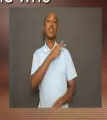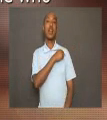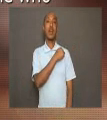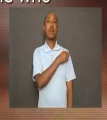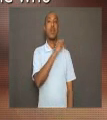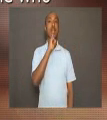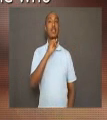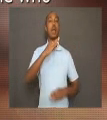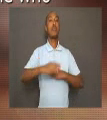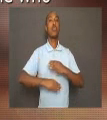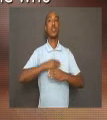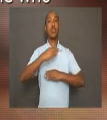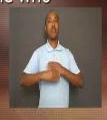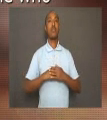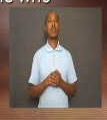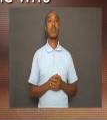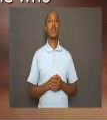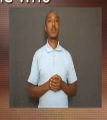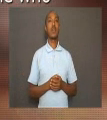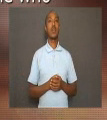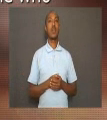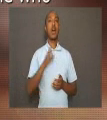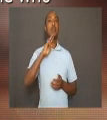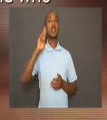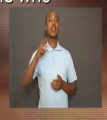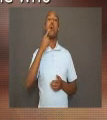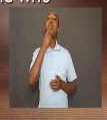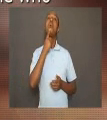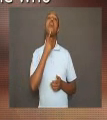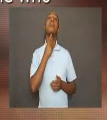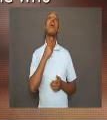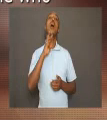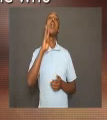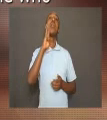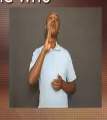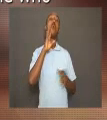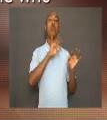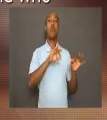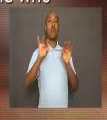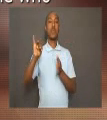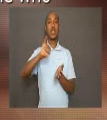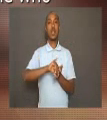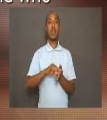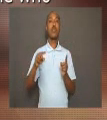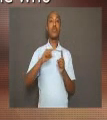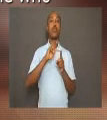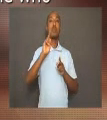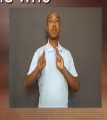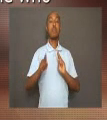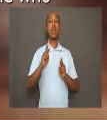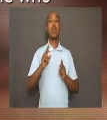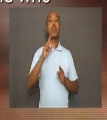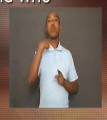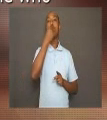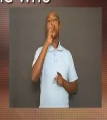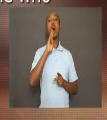Oral rehydration therapy is the process of administering oral rehydration salt